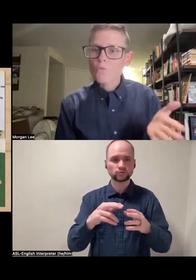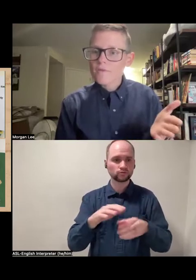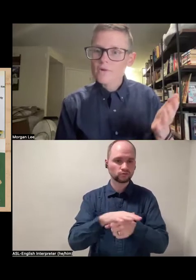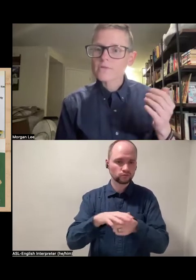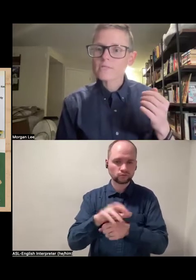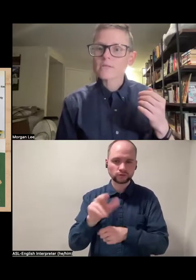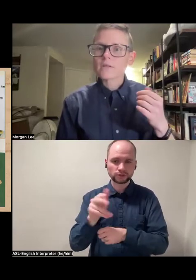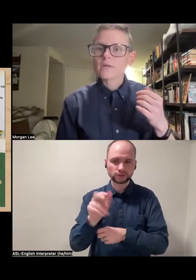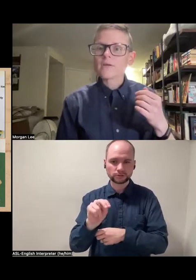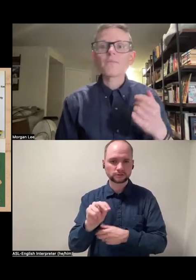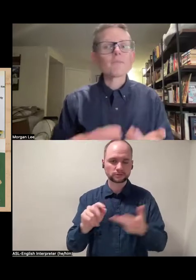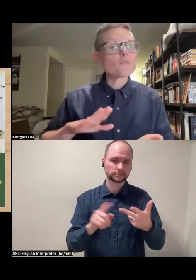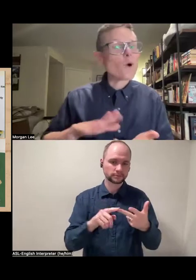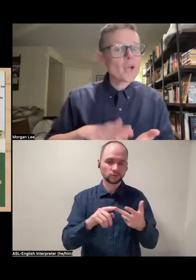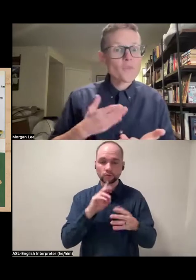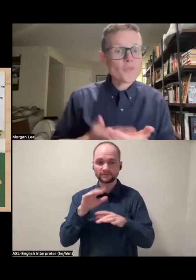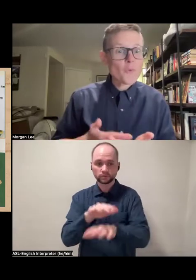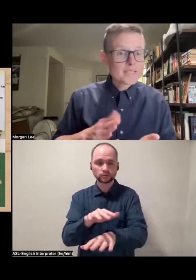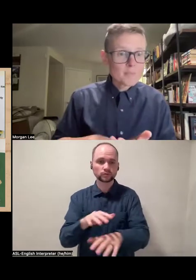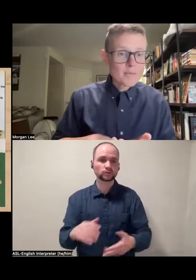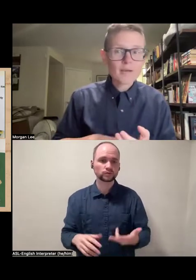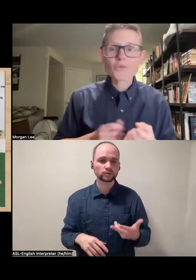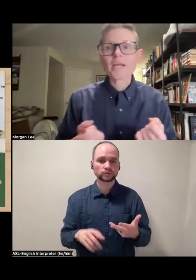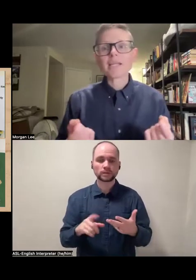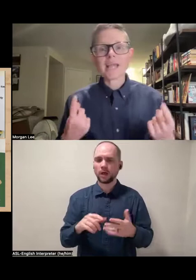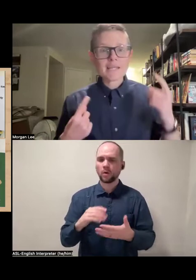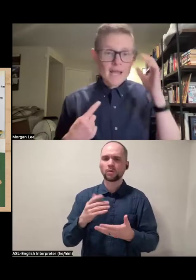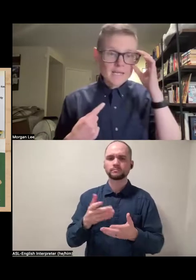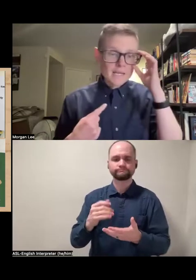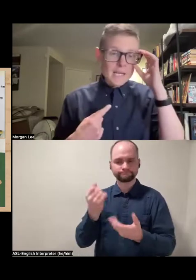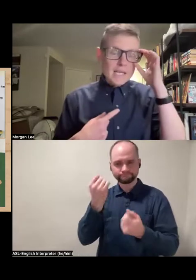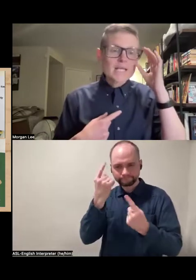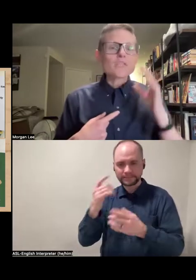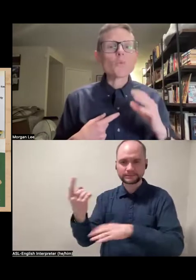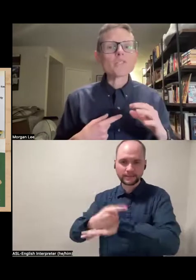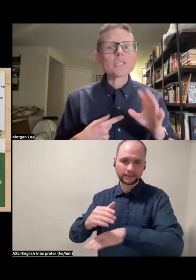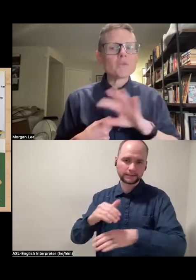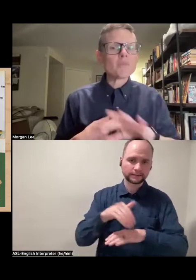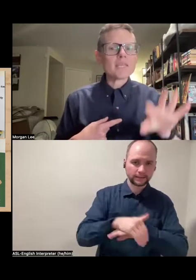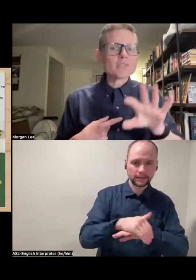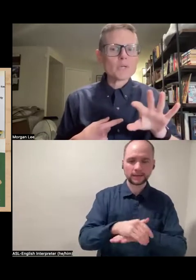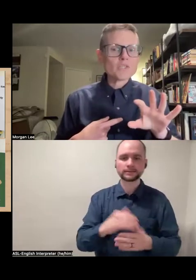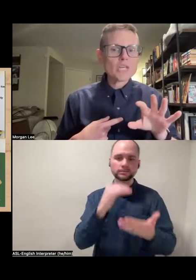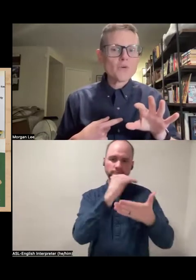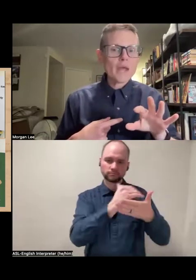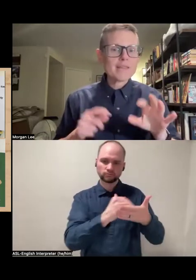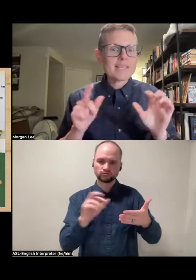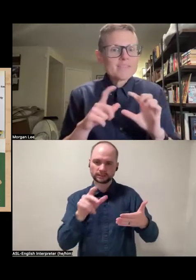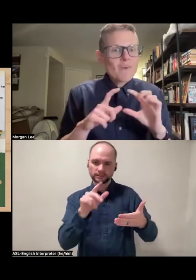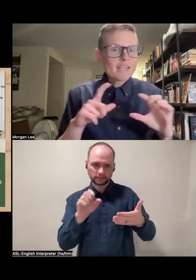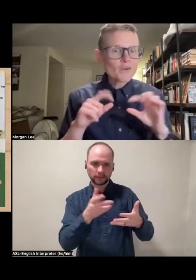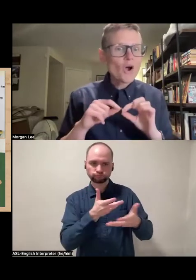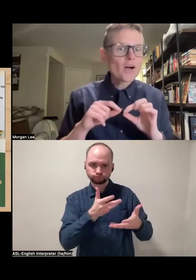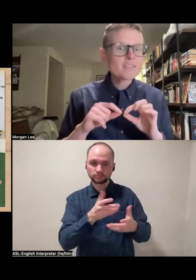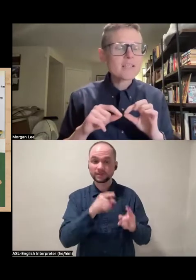the rivers, working with a recipe, understanding day and night. And so what she did with these was she created